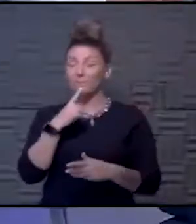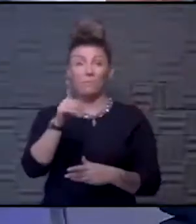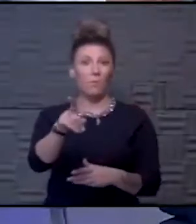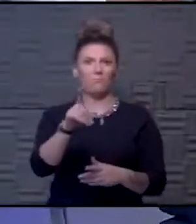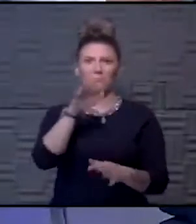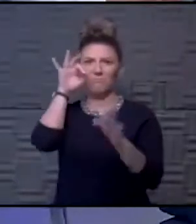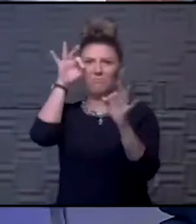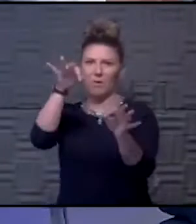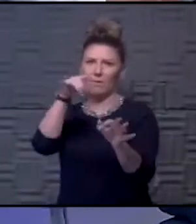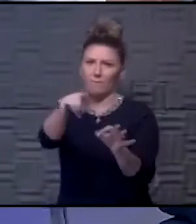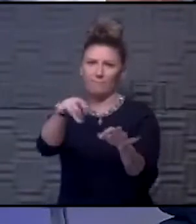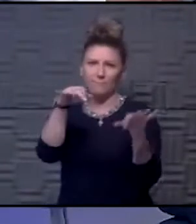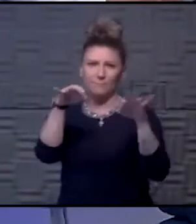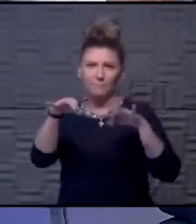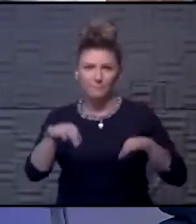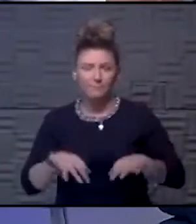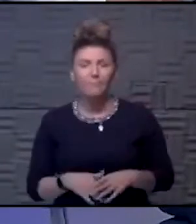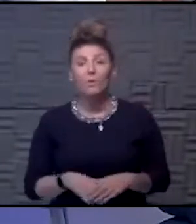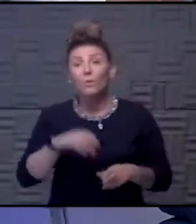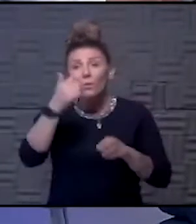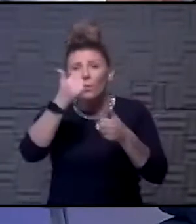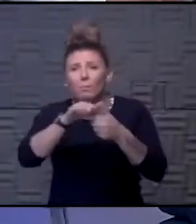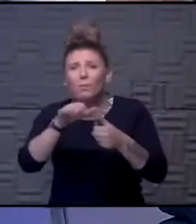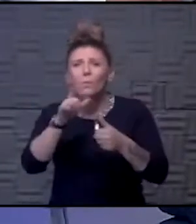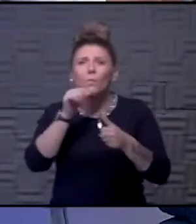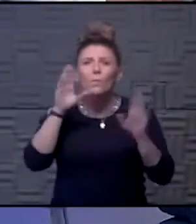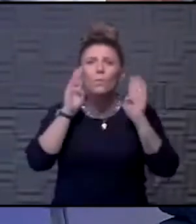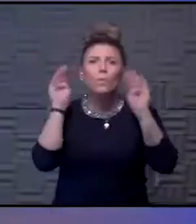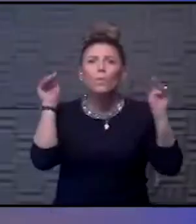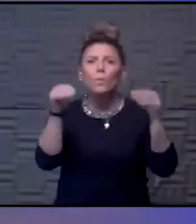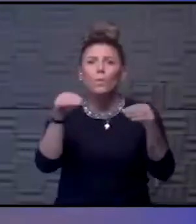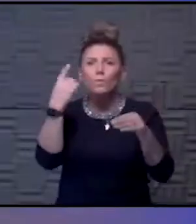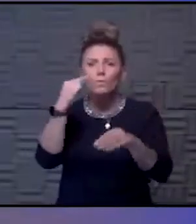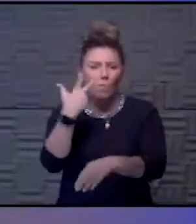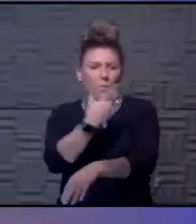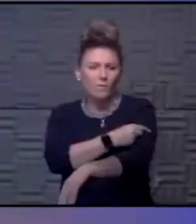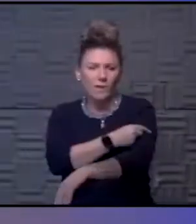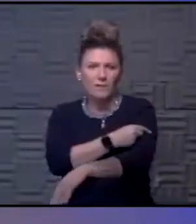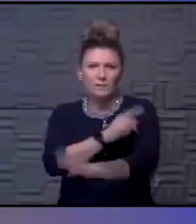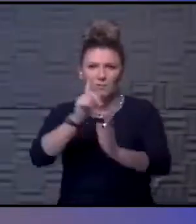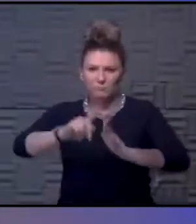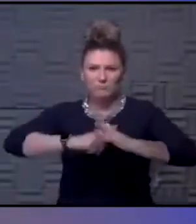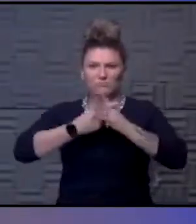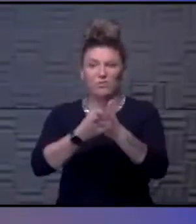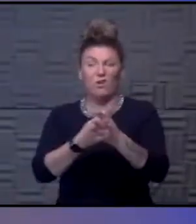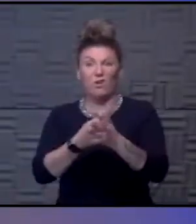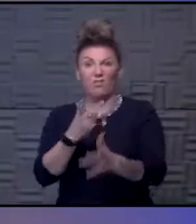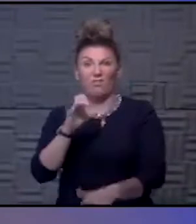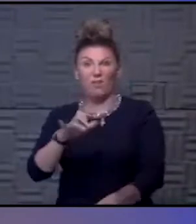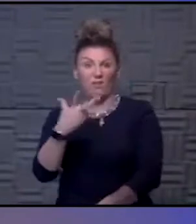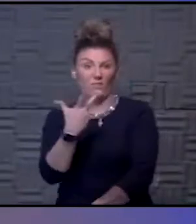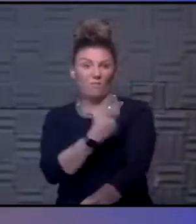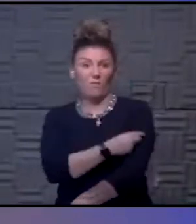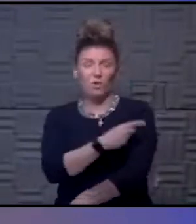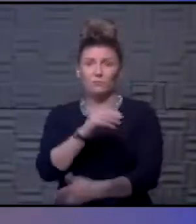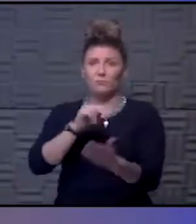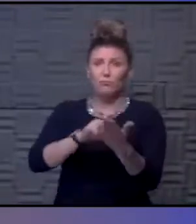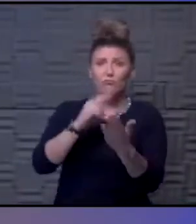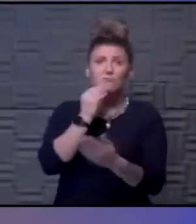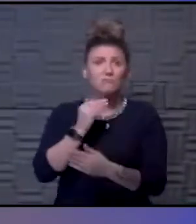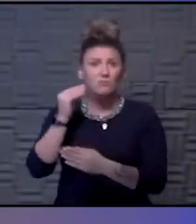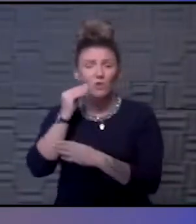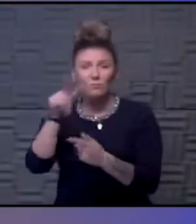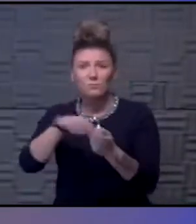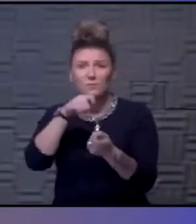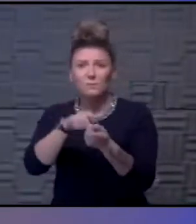the nail on the head there. You have to remember who we targeted for these vaccines at the outset. We were really trying to get that vaccine in nursing homes in